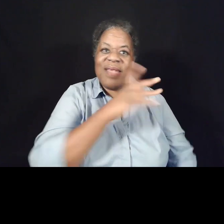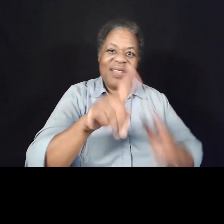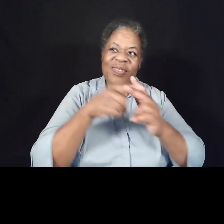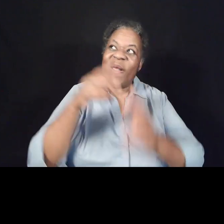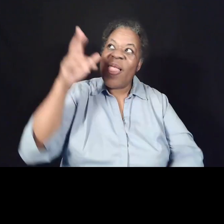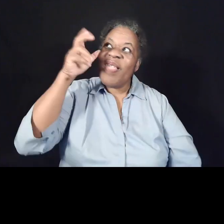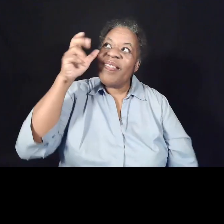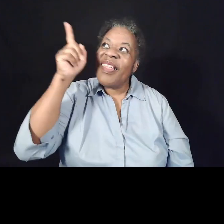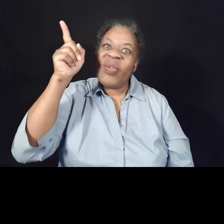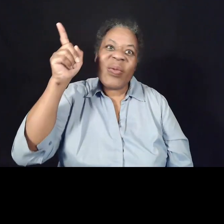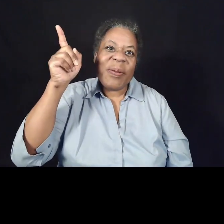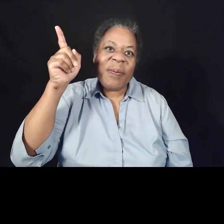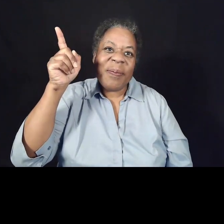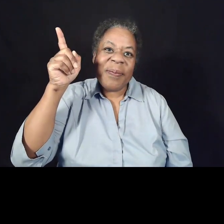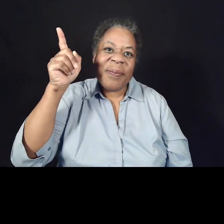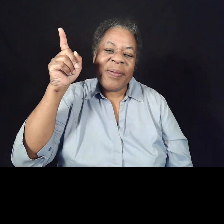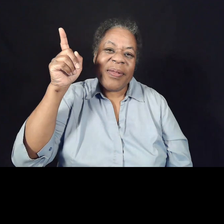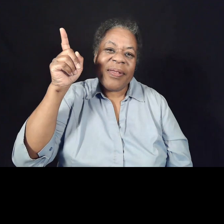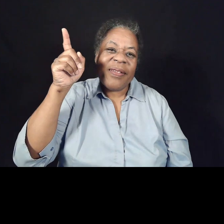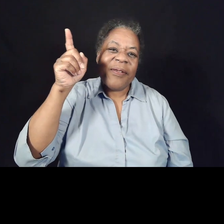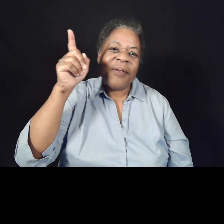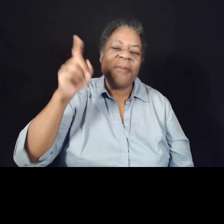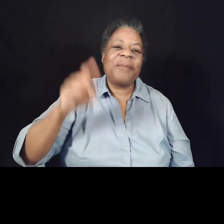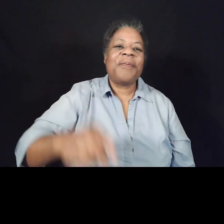God instead.